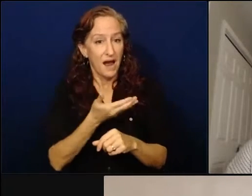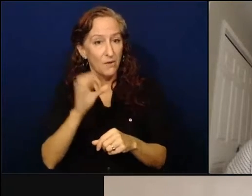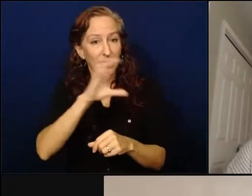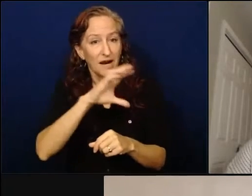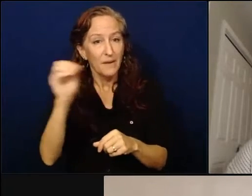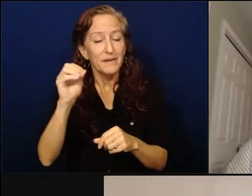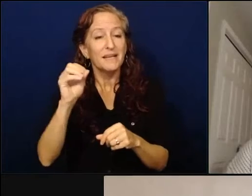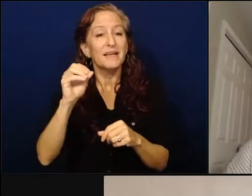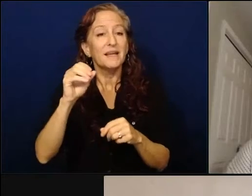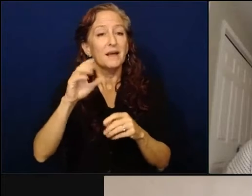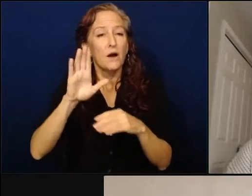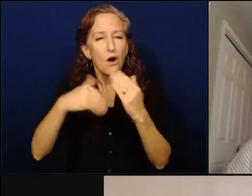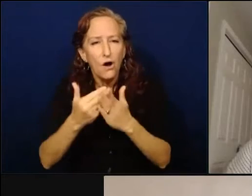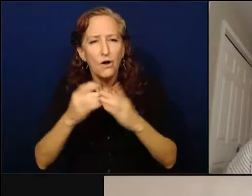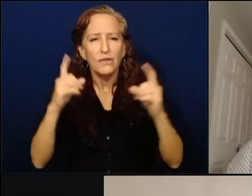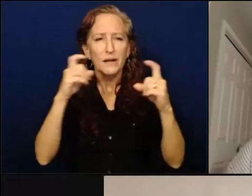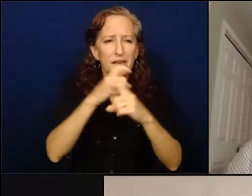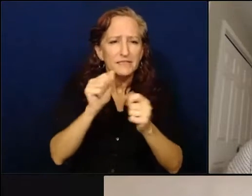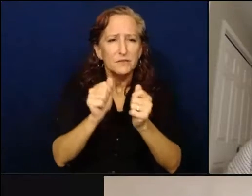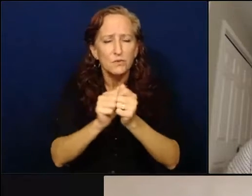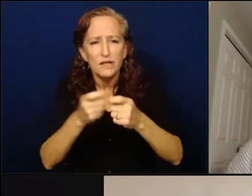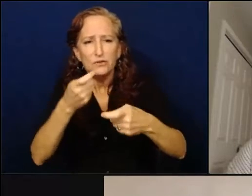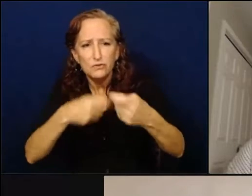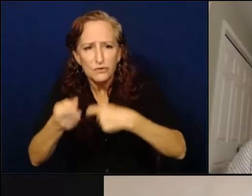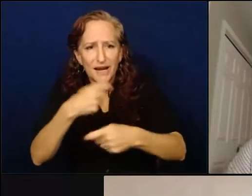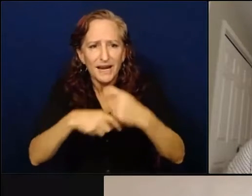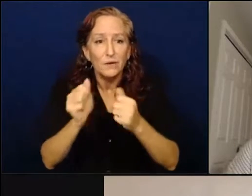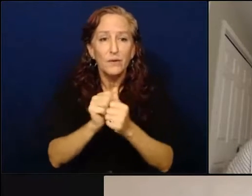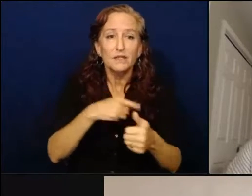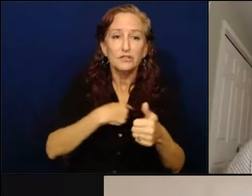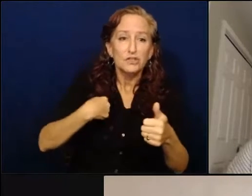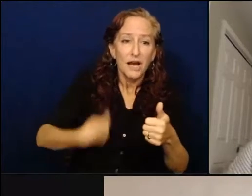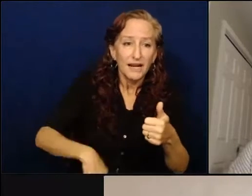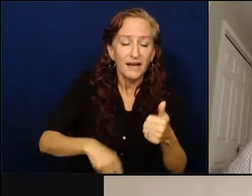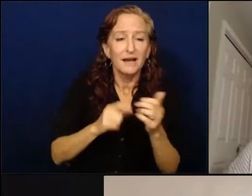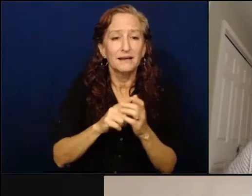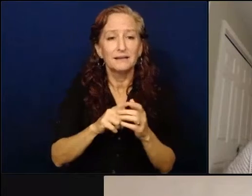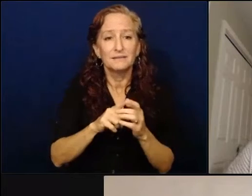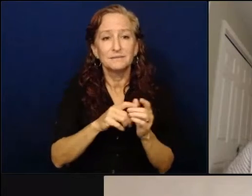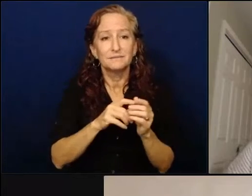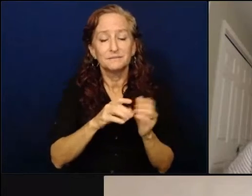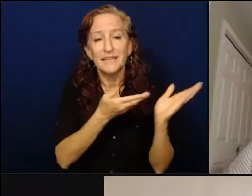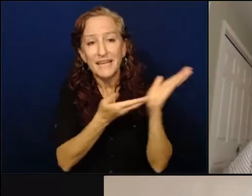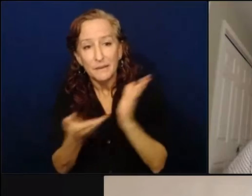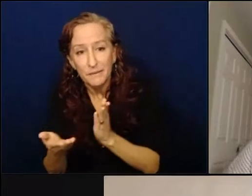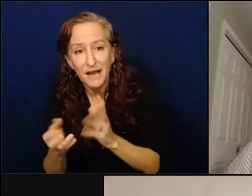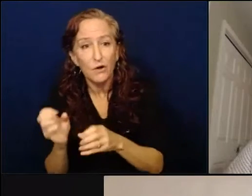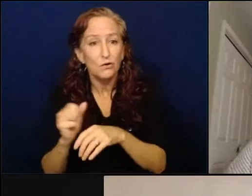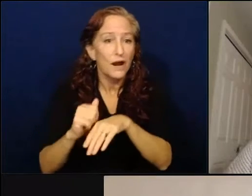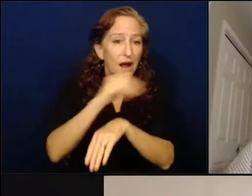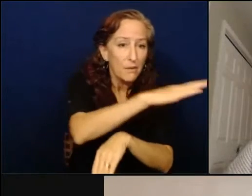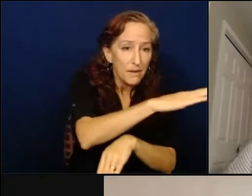trade, whether it's with China or China inbound because of the surge in e-commerce purchases,